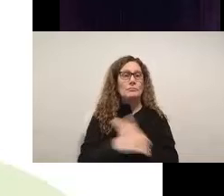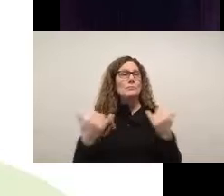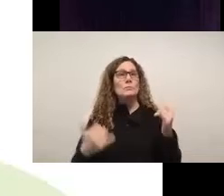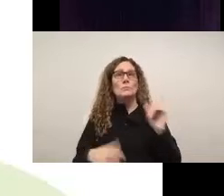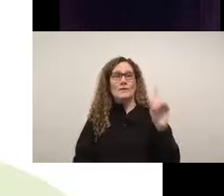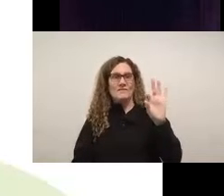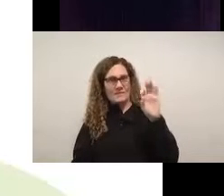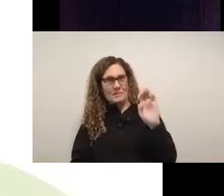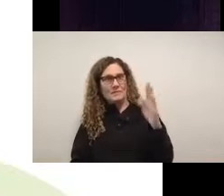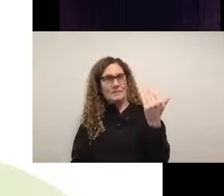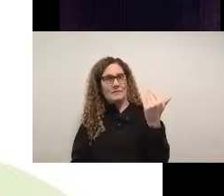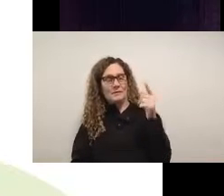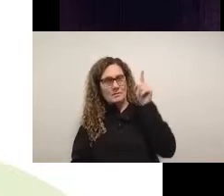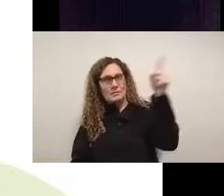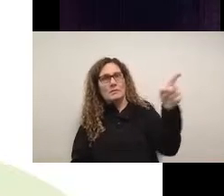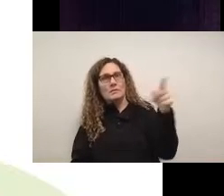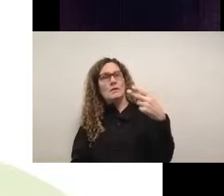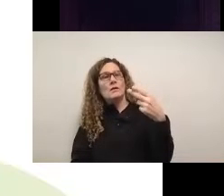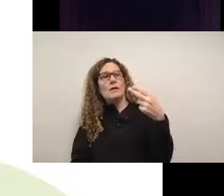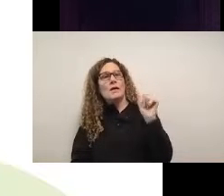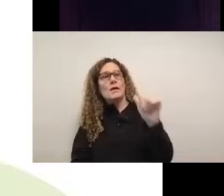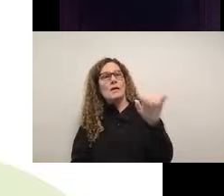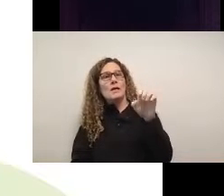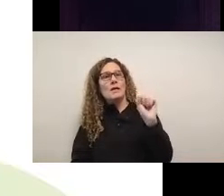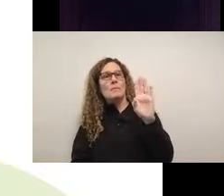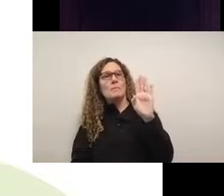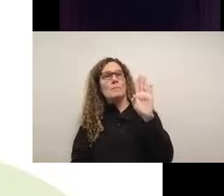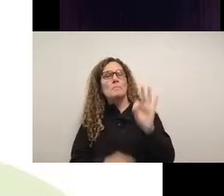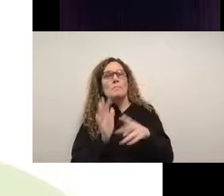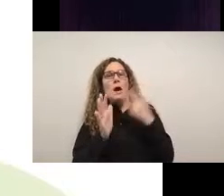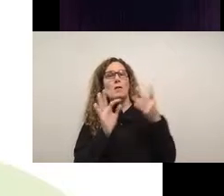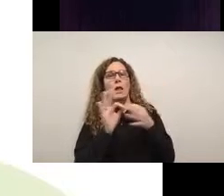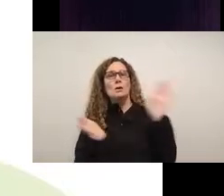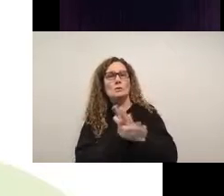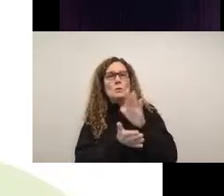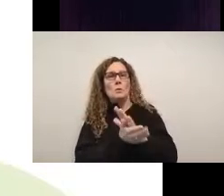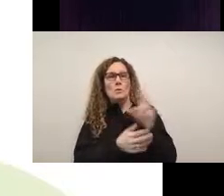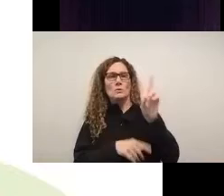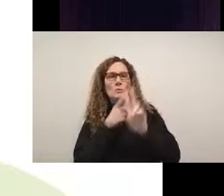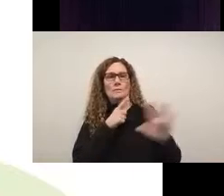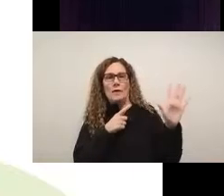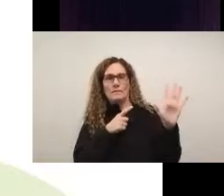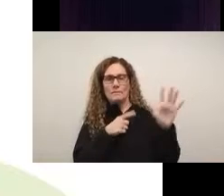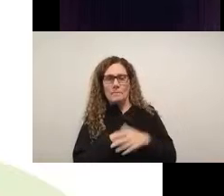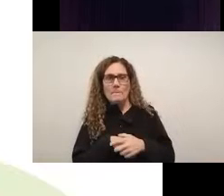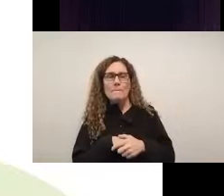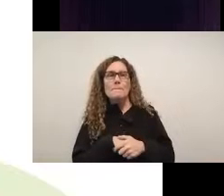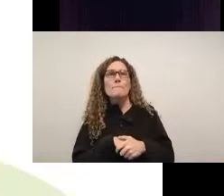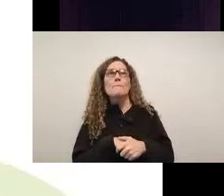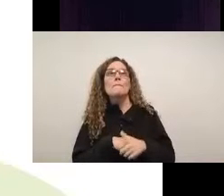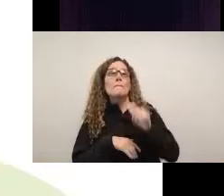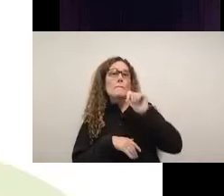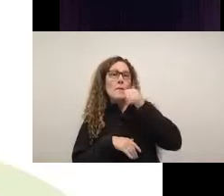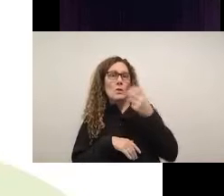p.m. at Hayes Bilingual School. Tomorrow, February 16th, 10 a.m. until 2 p.m. at UW